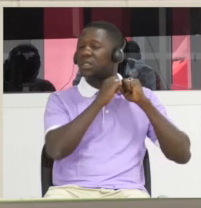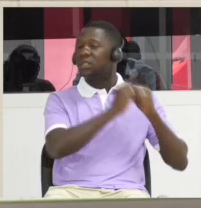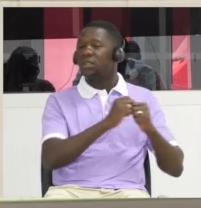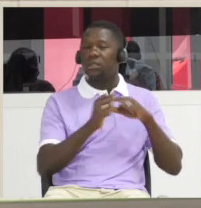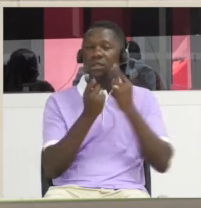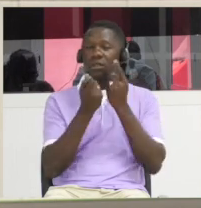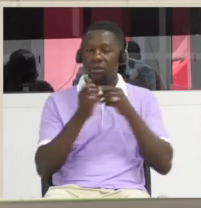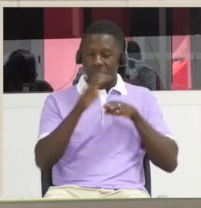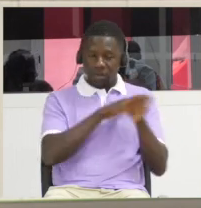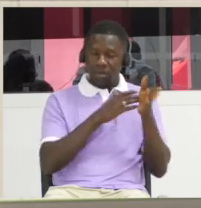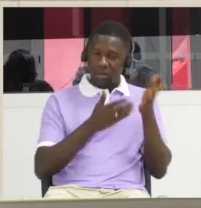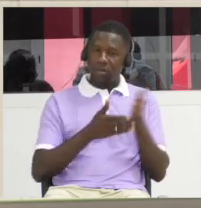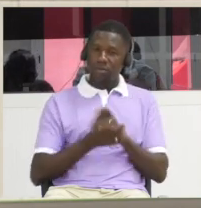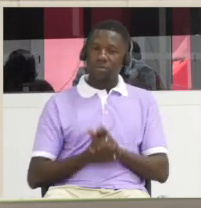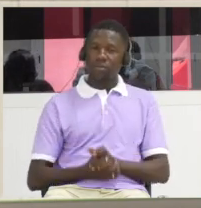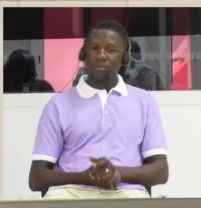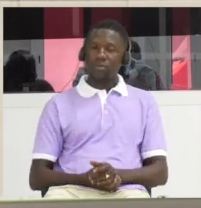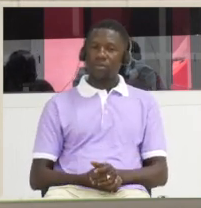and then afterwards put